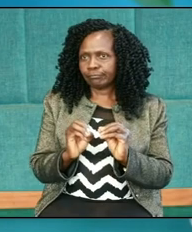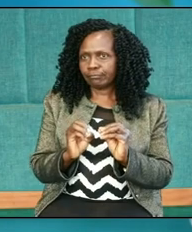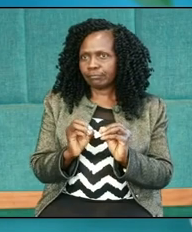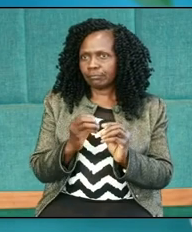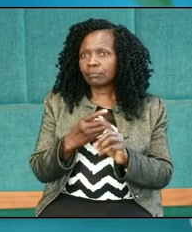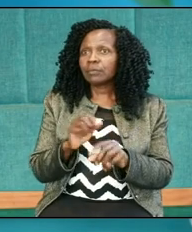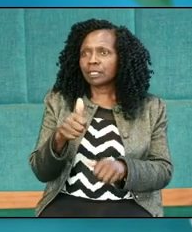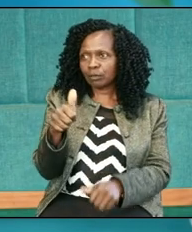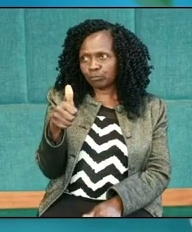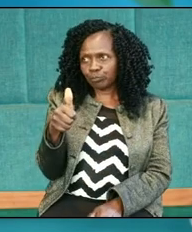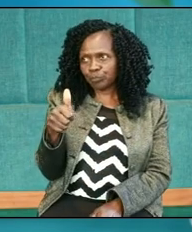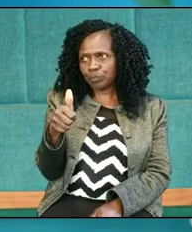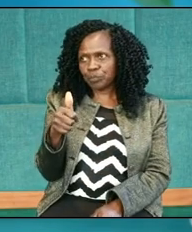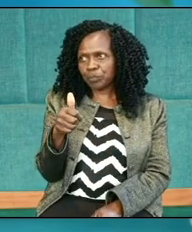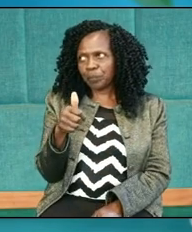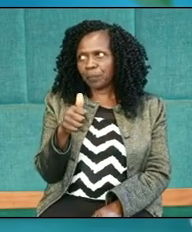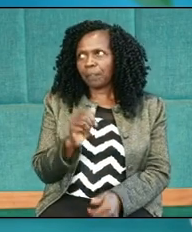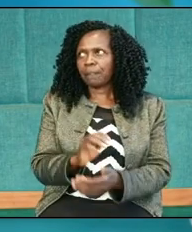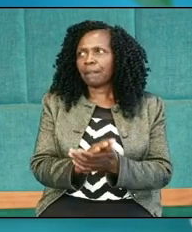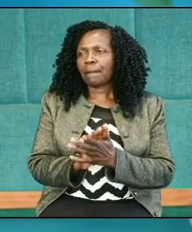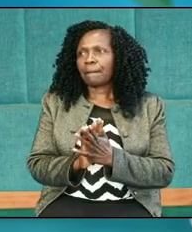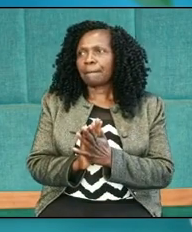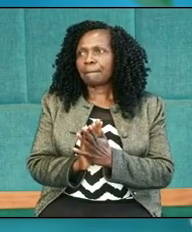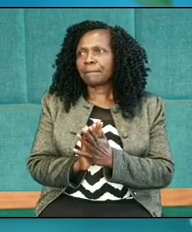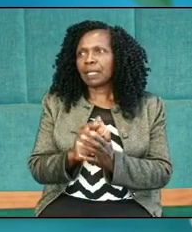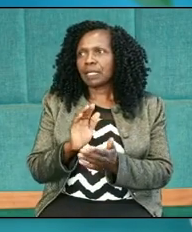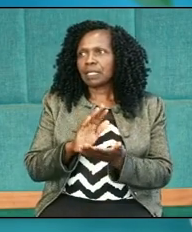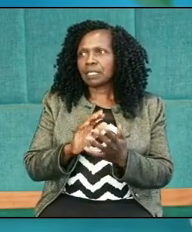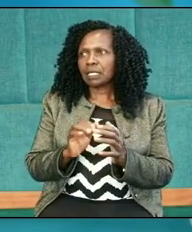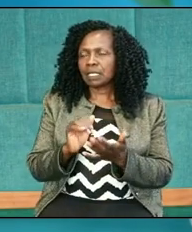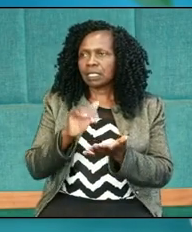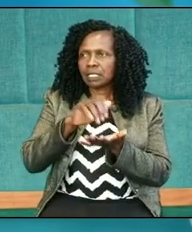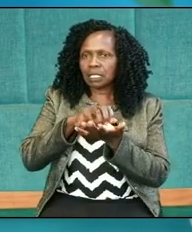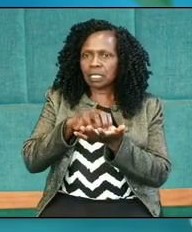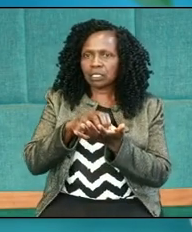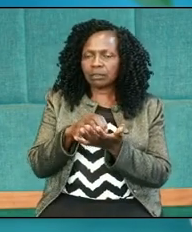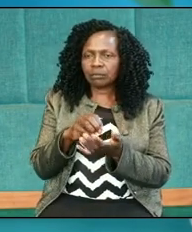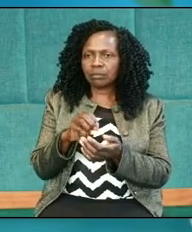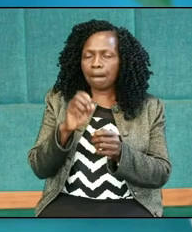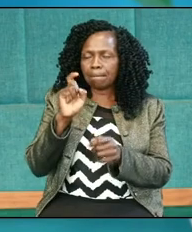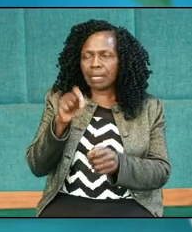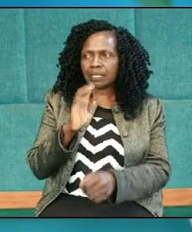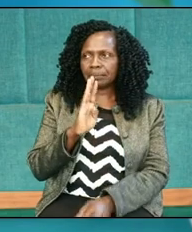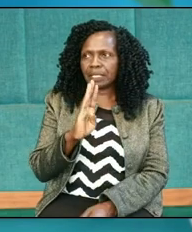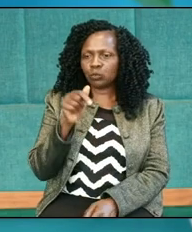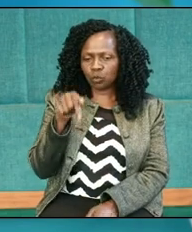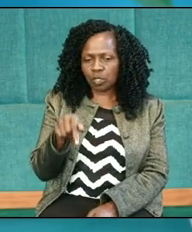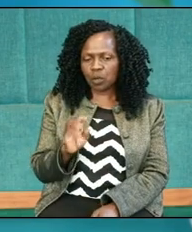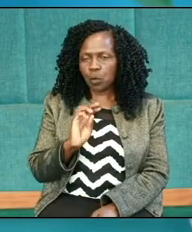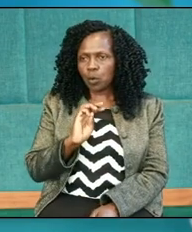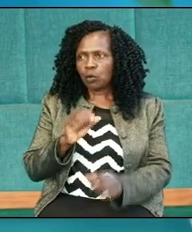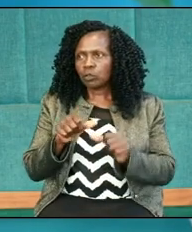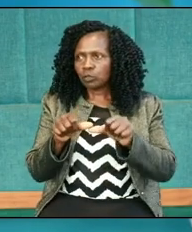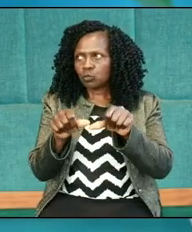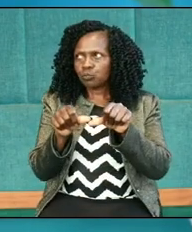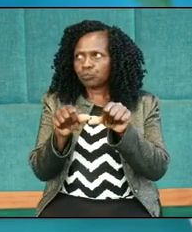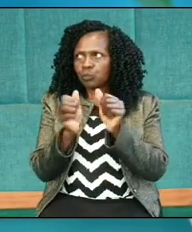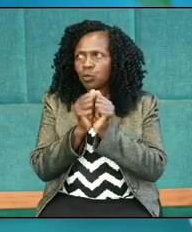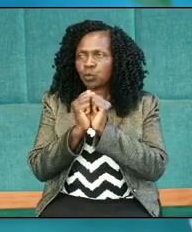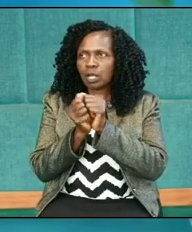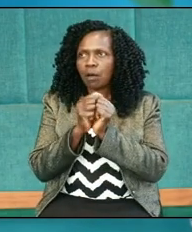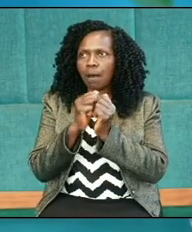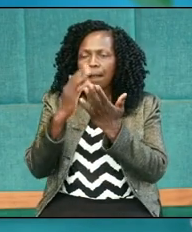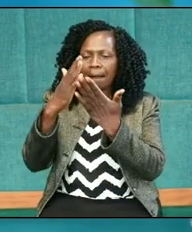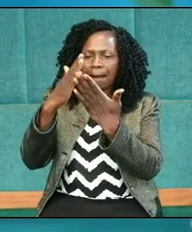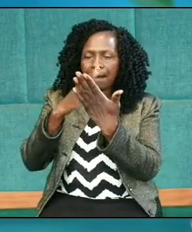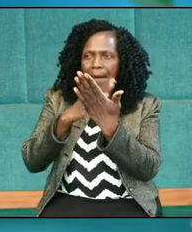mind is in the health status that is supposed to be. And today we'll continue with our